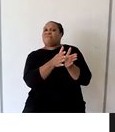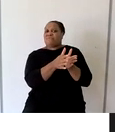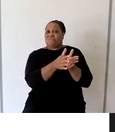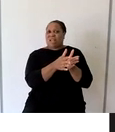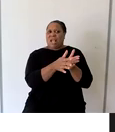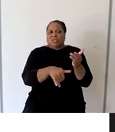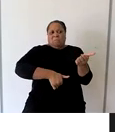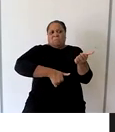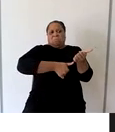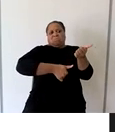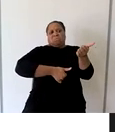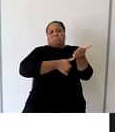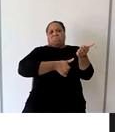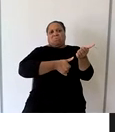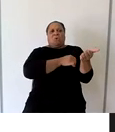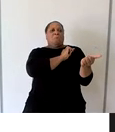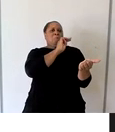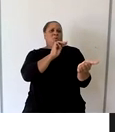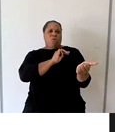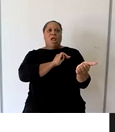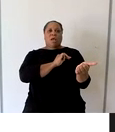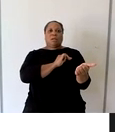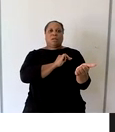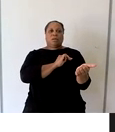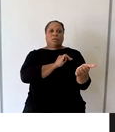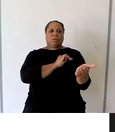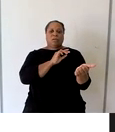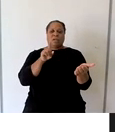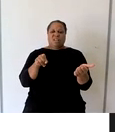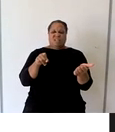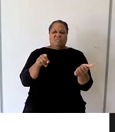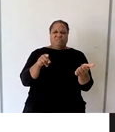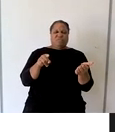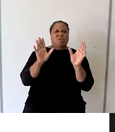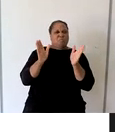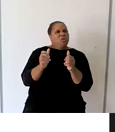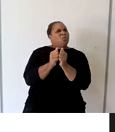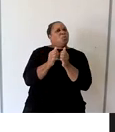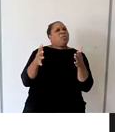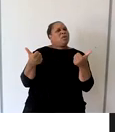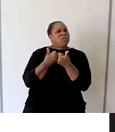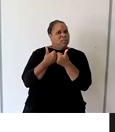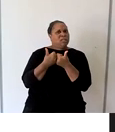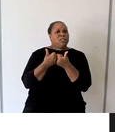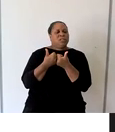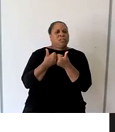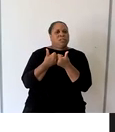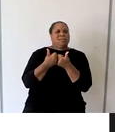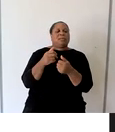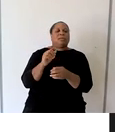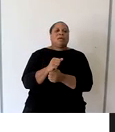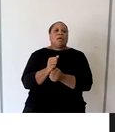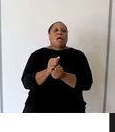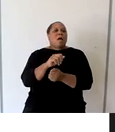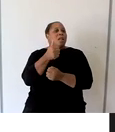boosting the morale of the able-bodied individual. And there was another one that I